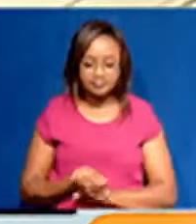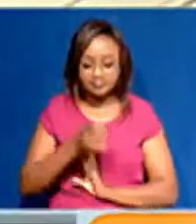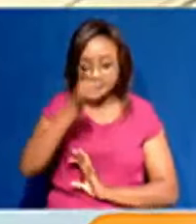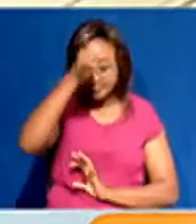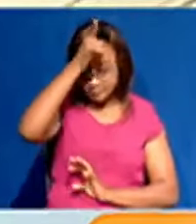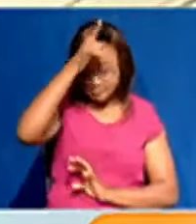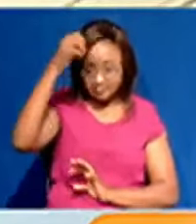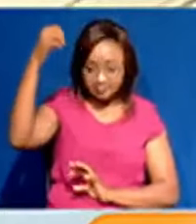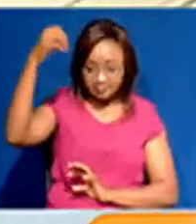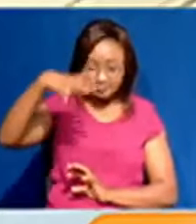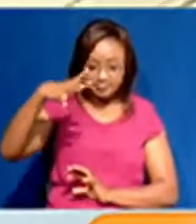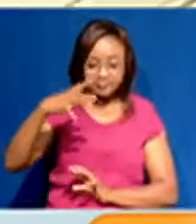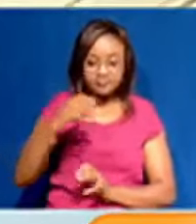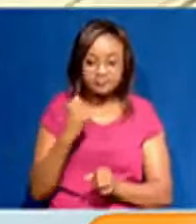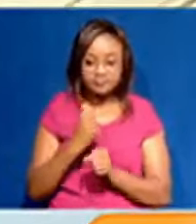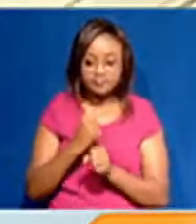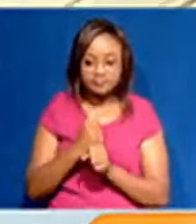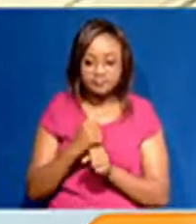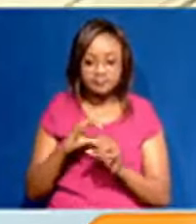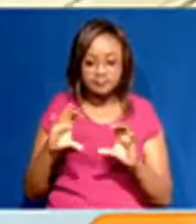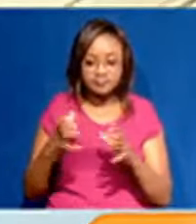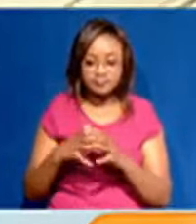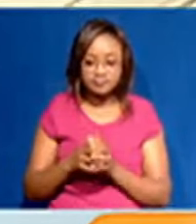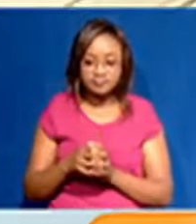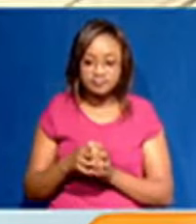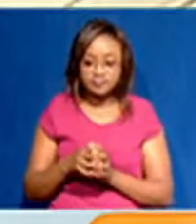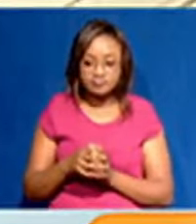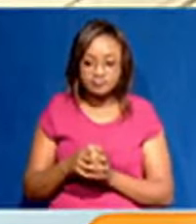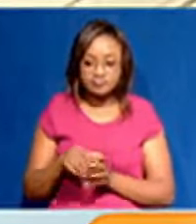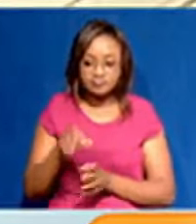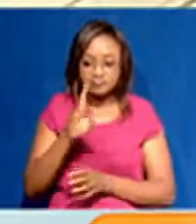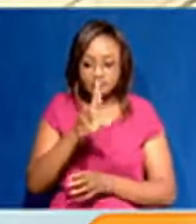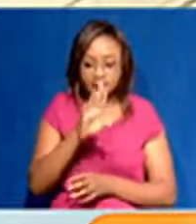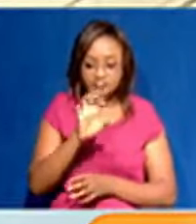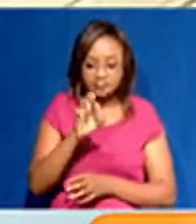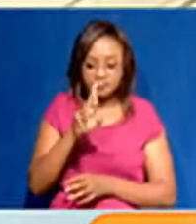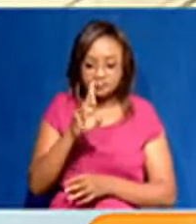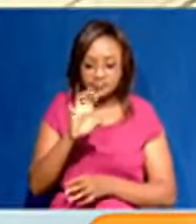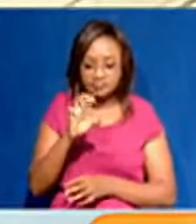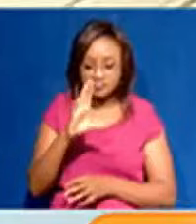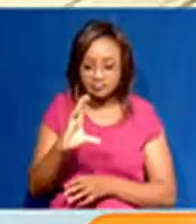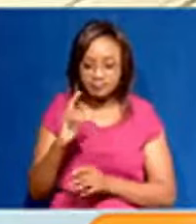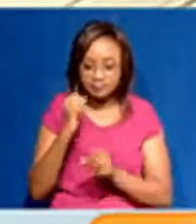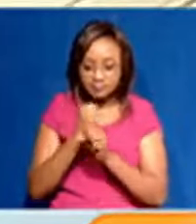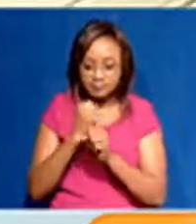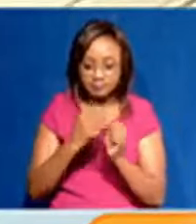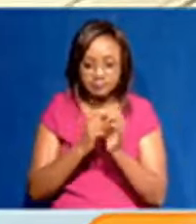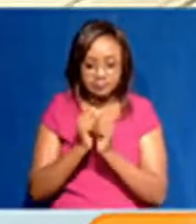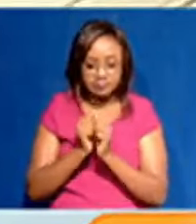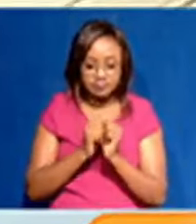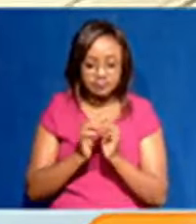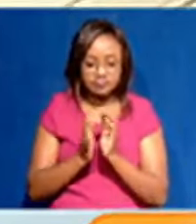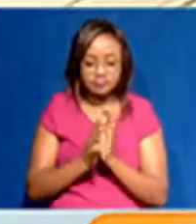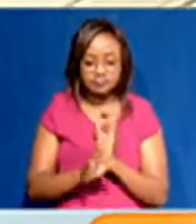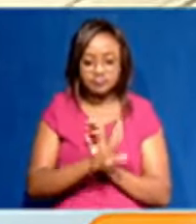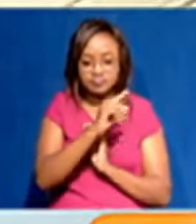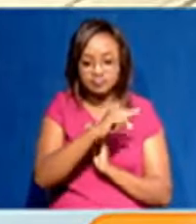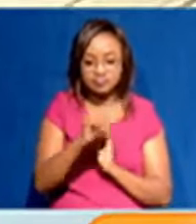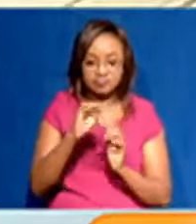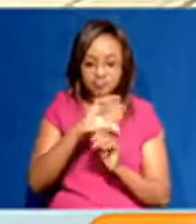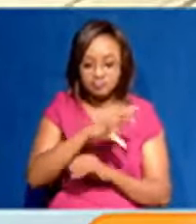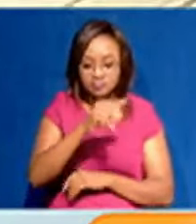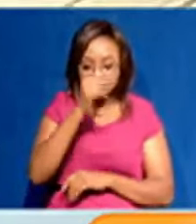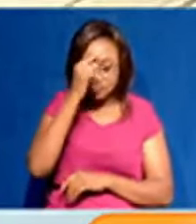Rural Electrification and Renewable Energy Corporation REREC has partnered with the Uasin Gishu County Government to ensure sustainable access to